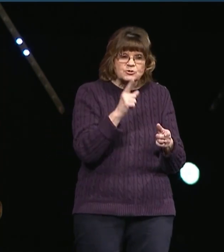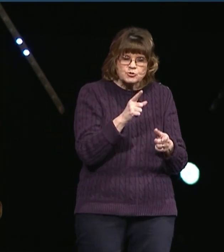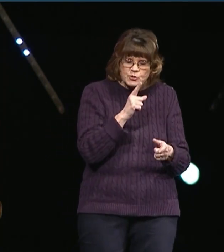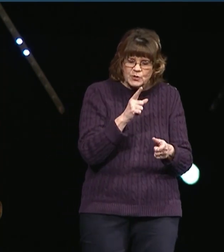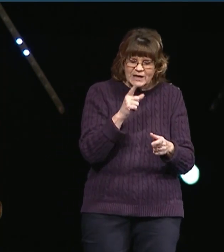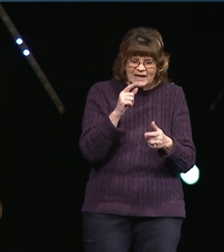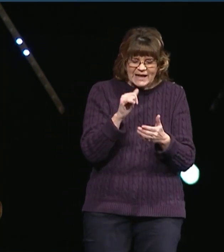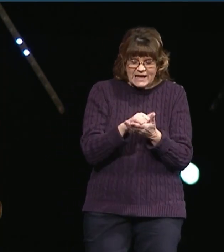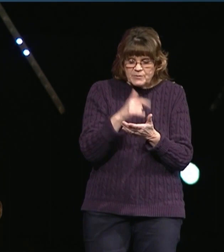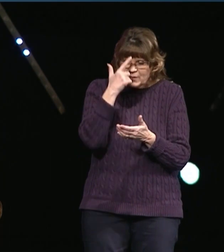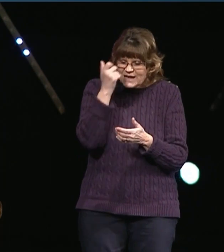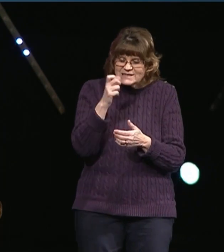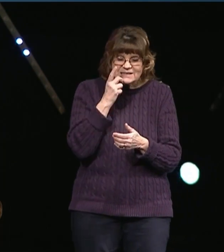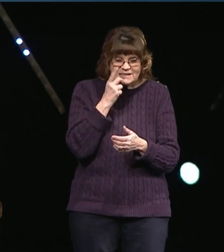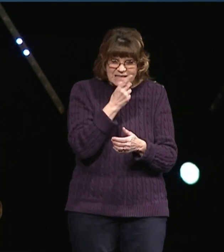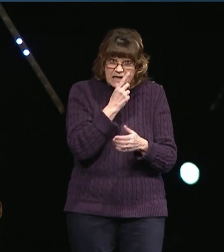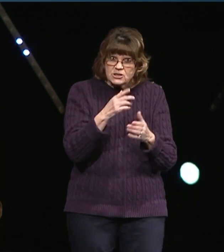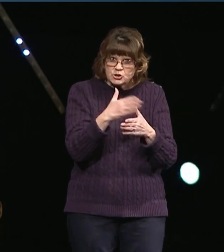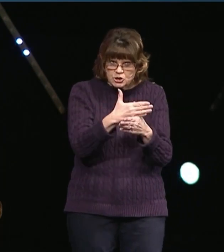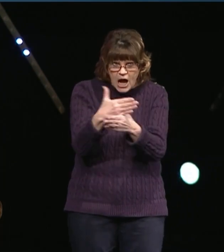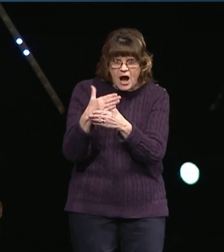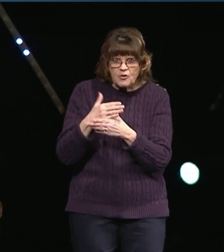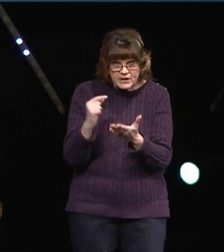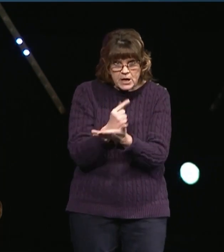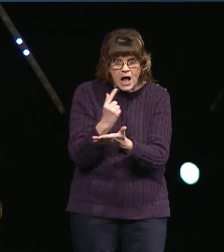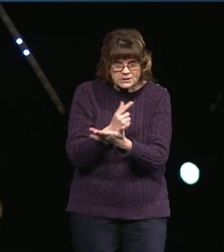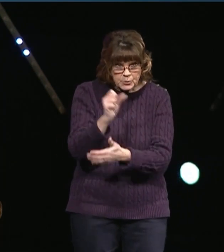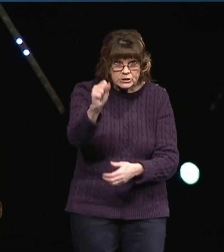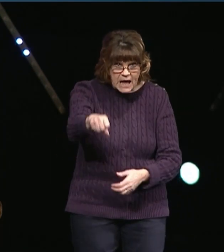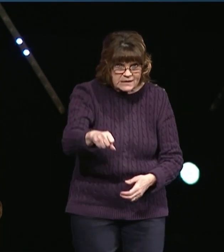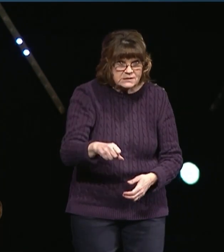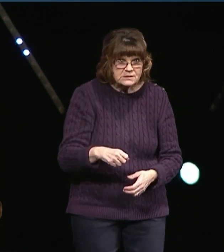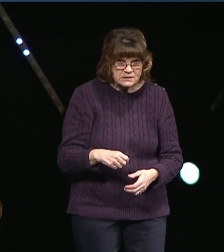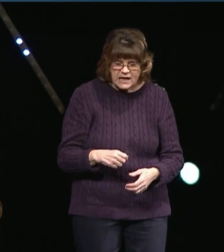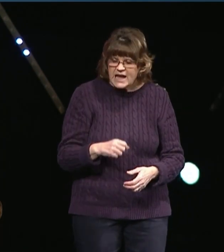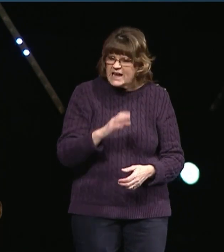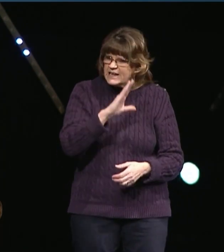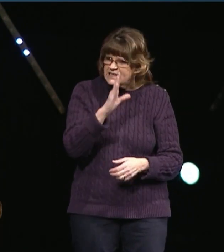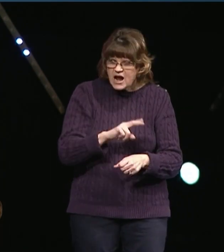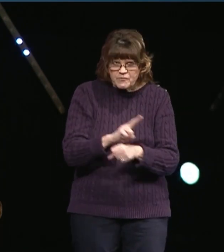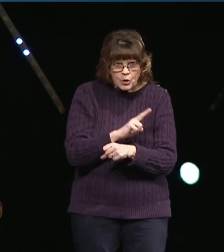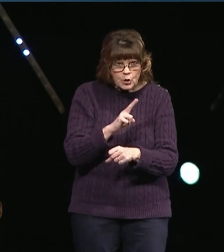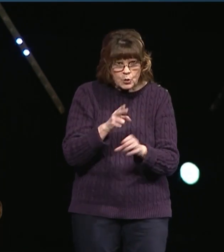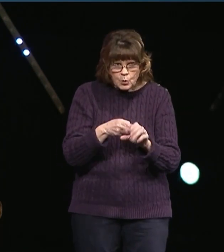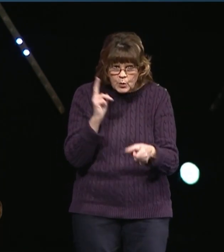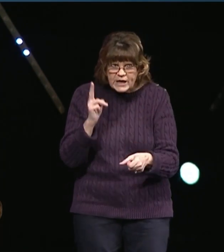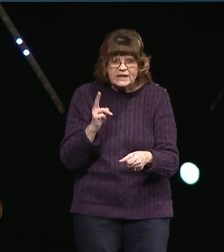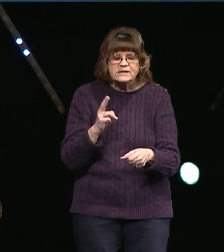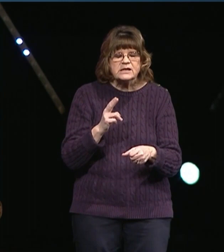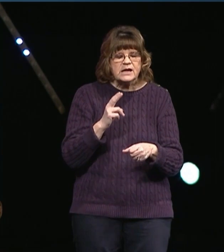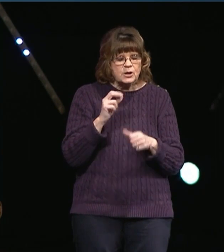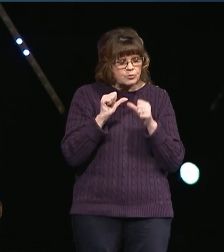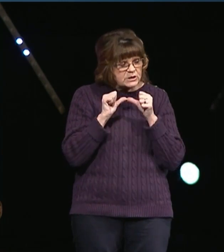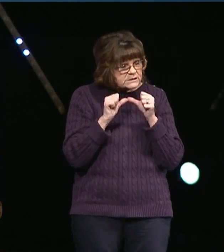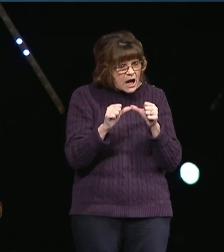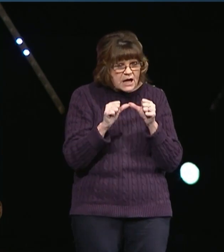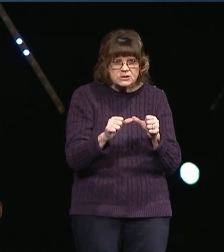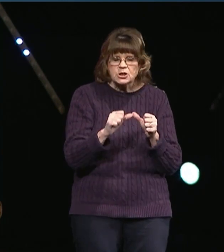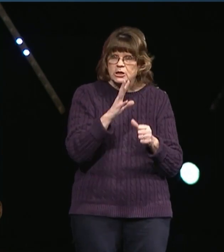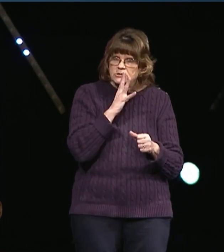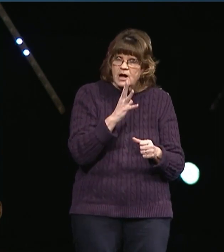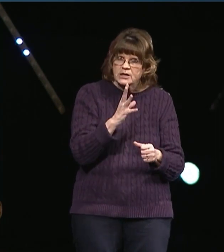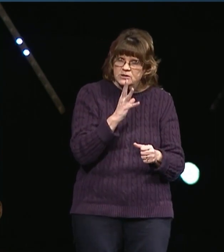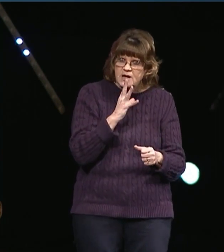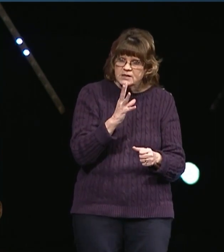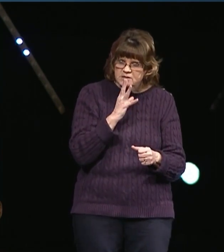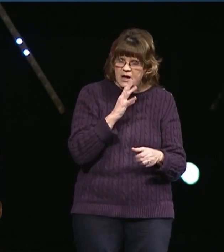partially accurate because words are really important. And Dennis never quit using words. He was constantly in emails and